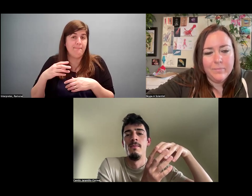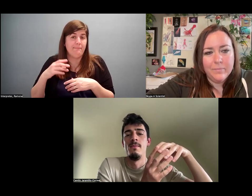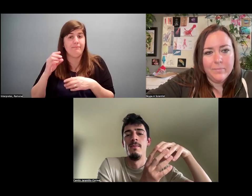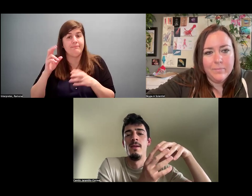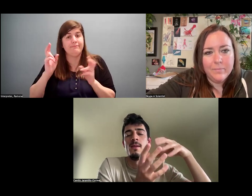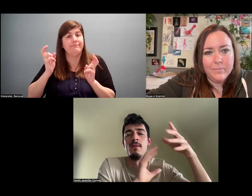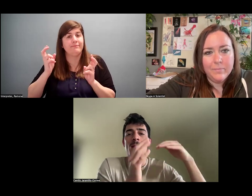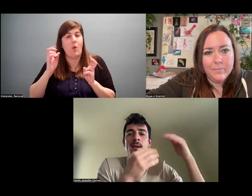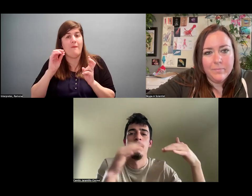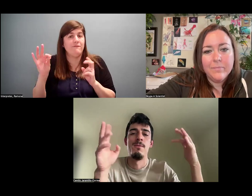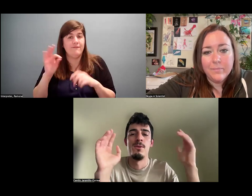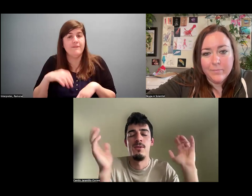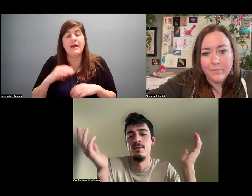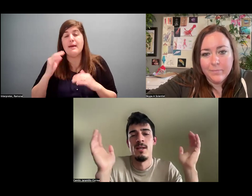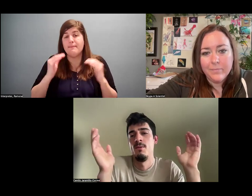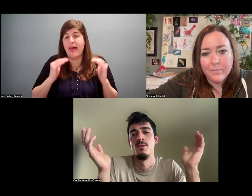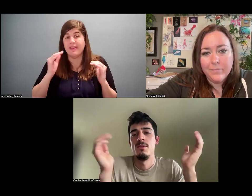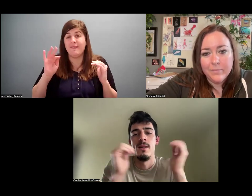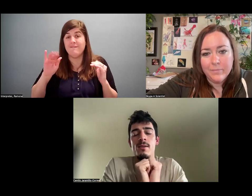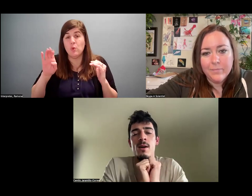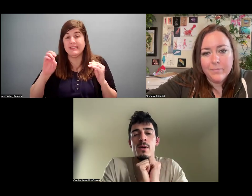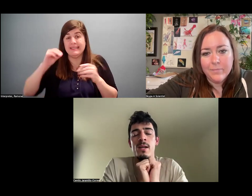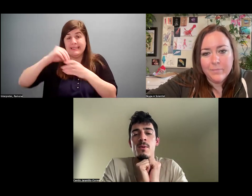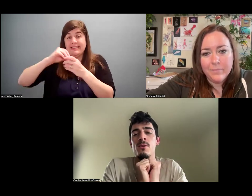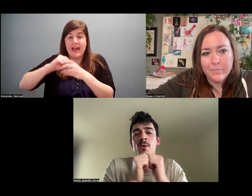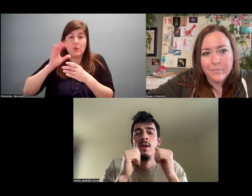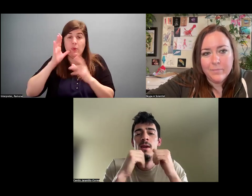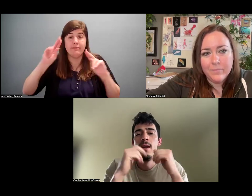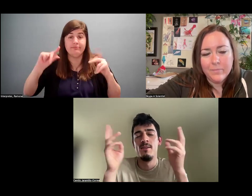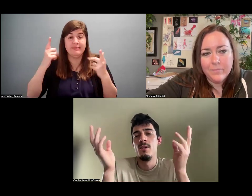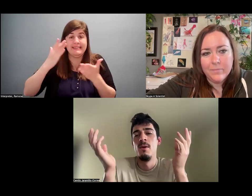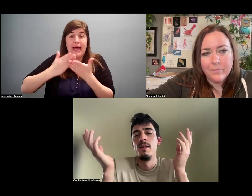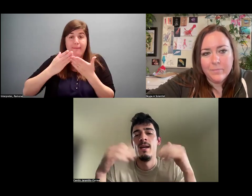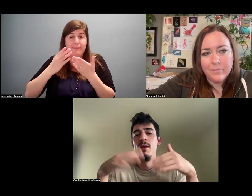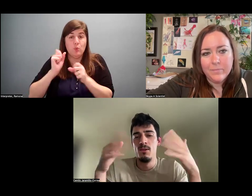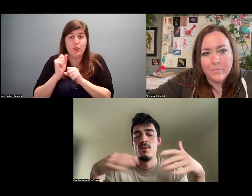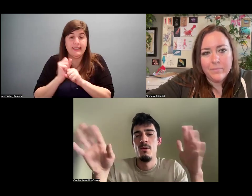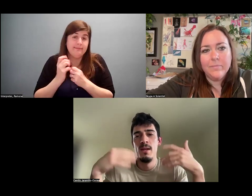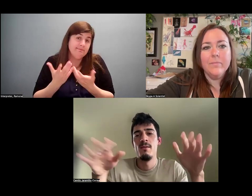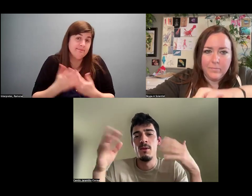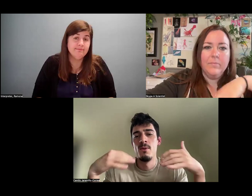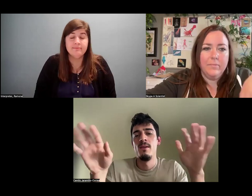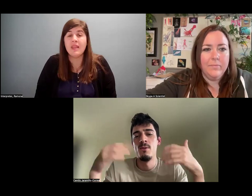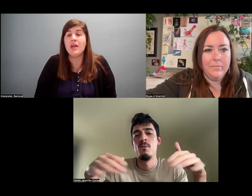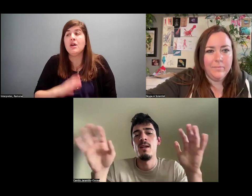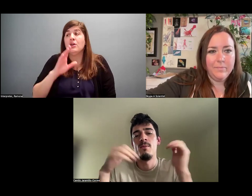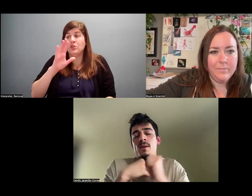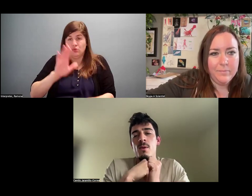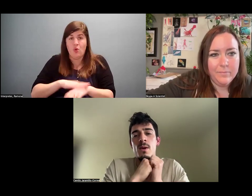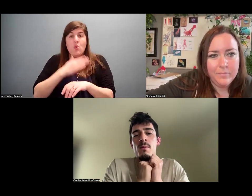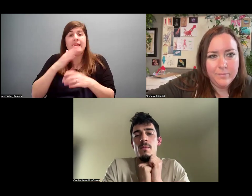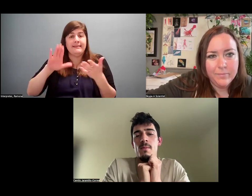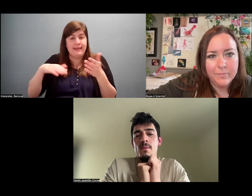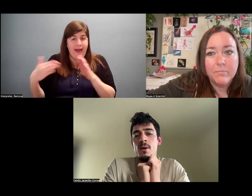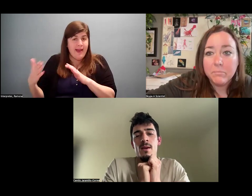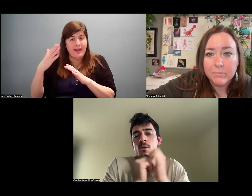um, the balance of the forces inside will just like not work anymore. So it's slowly dying because it's slowly throwing its own plasma